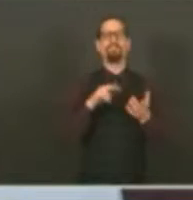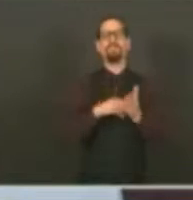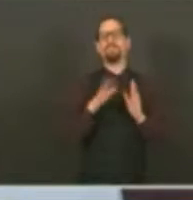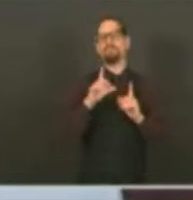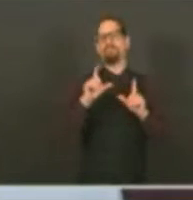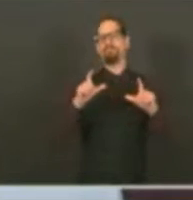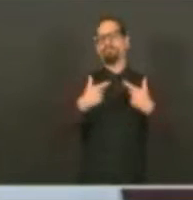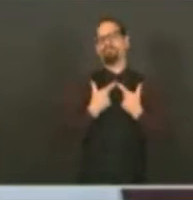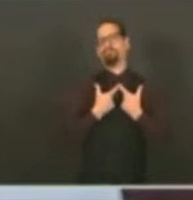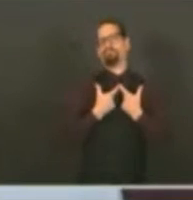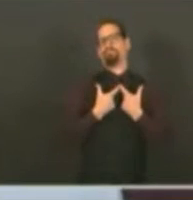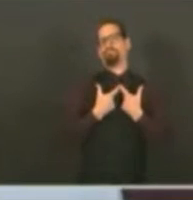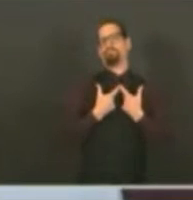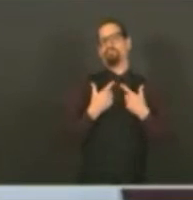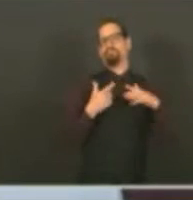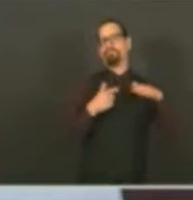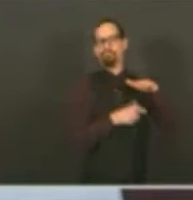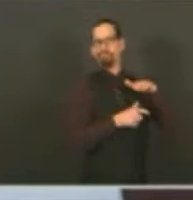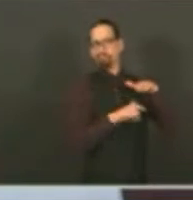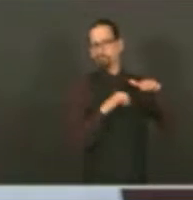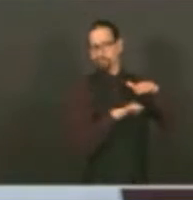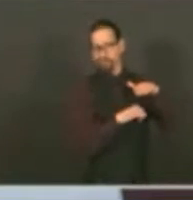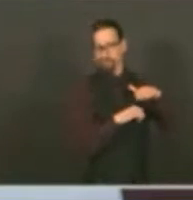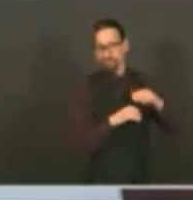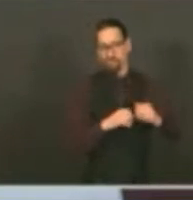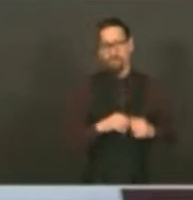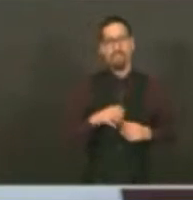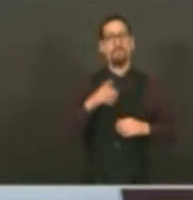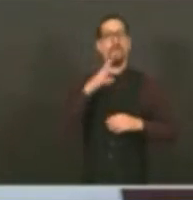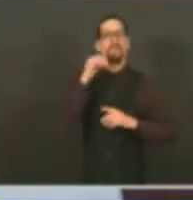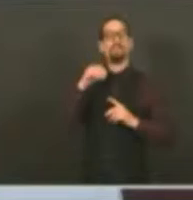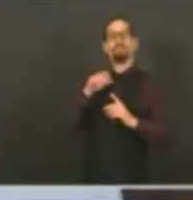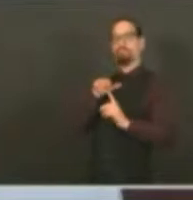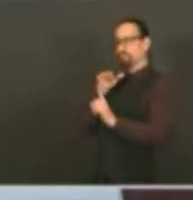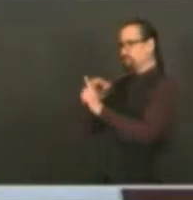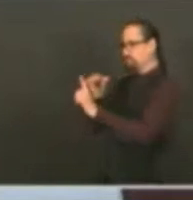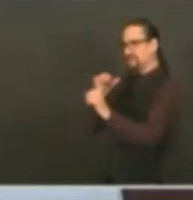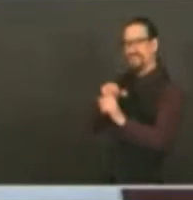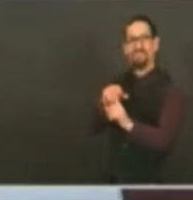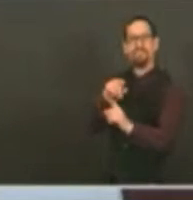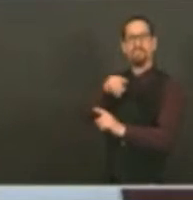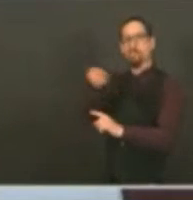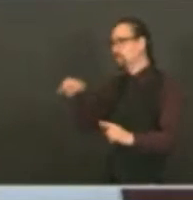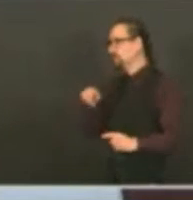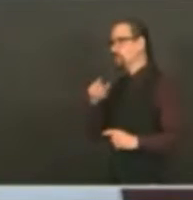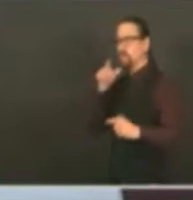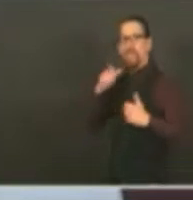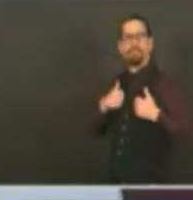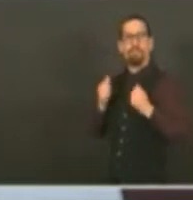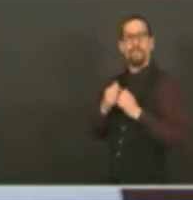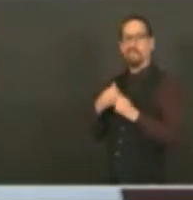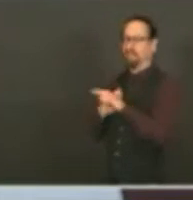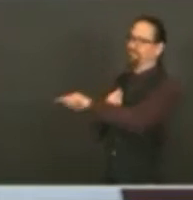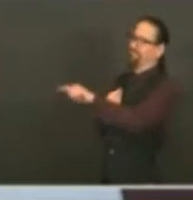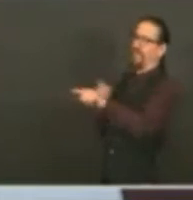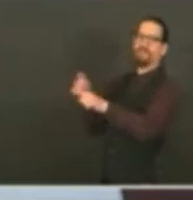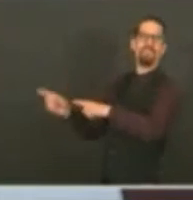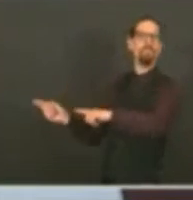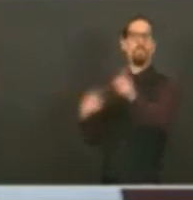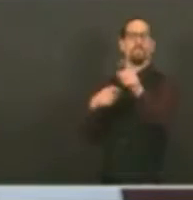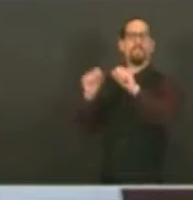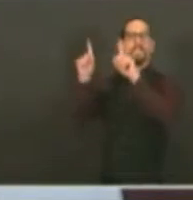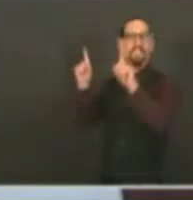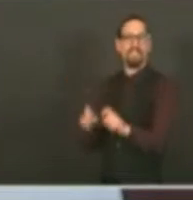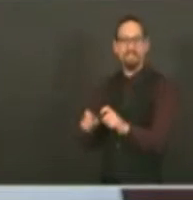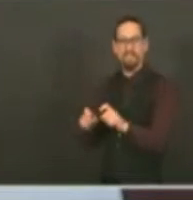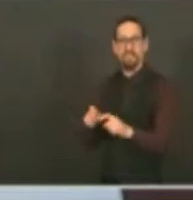your household go get tested. We will get in touch with you and see if you need a hand. Do you need a hand with food? Do you need a hand with healthcare?